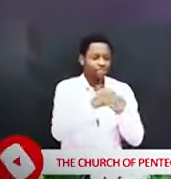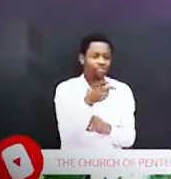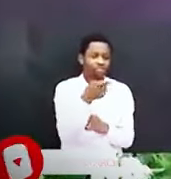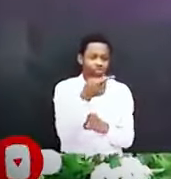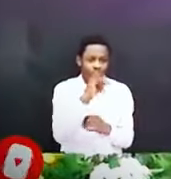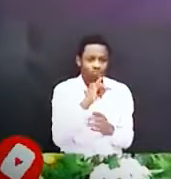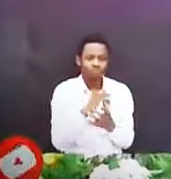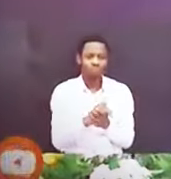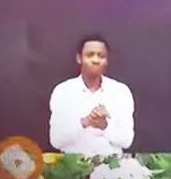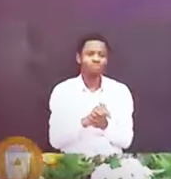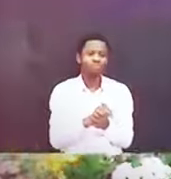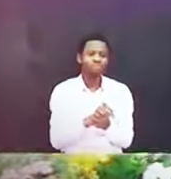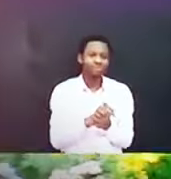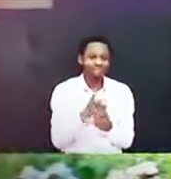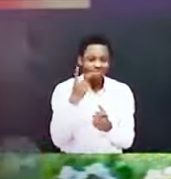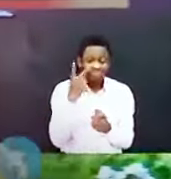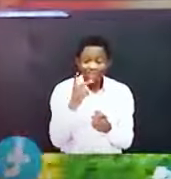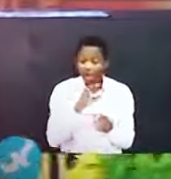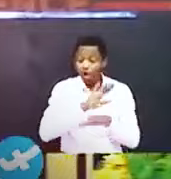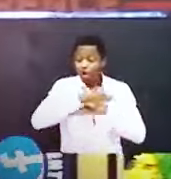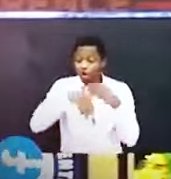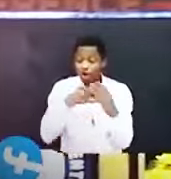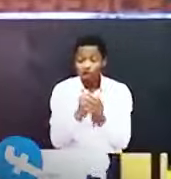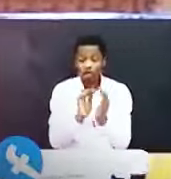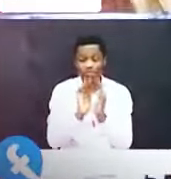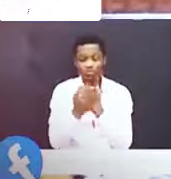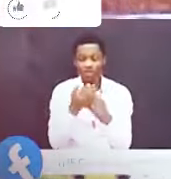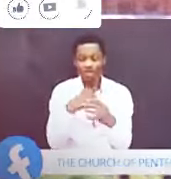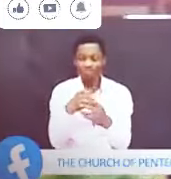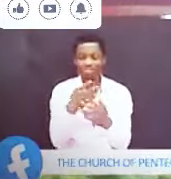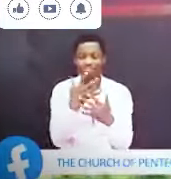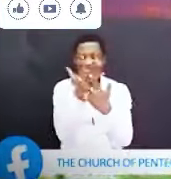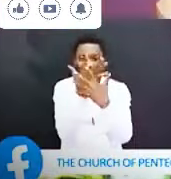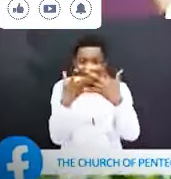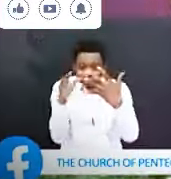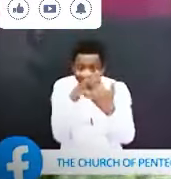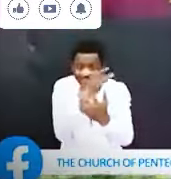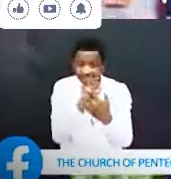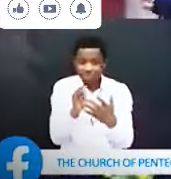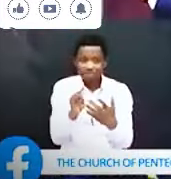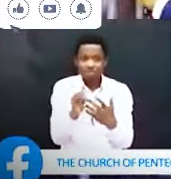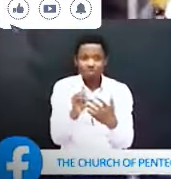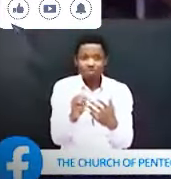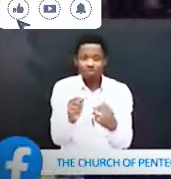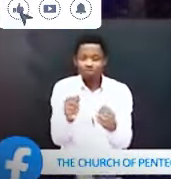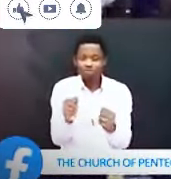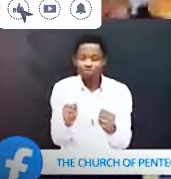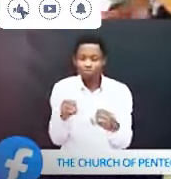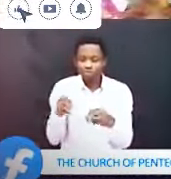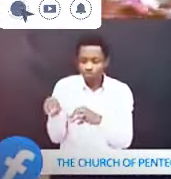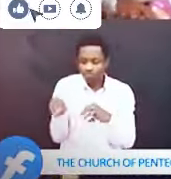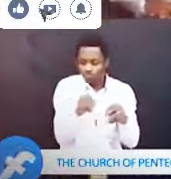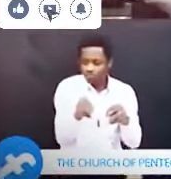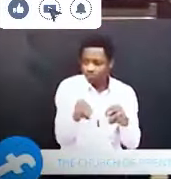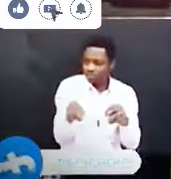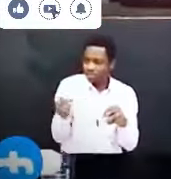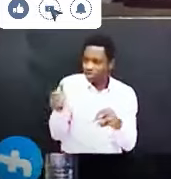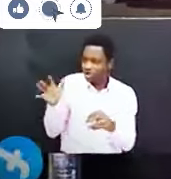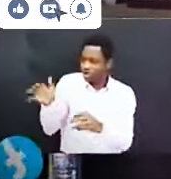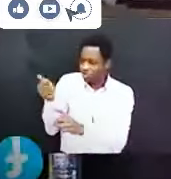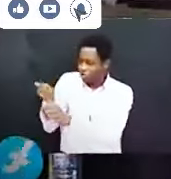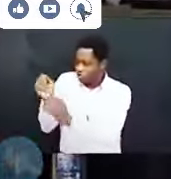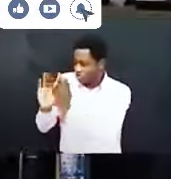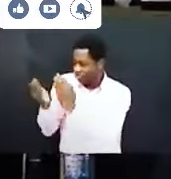trap doors at all the doors. So when you move, the door will close. See, when you move, the trap door